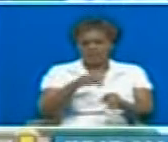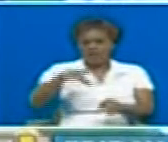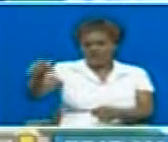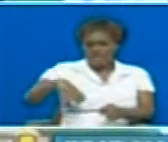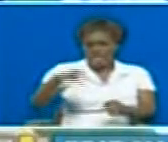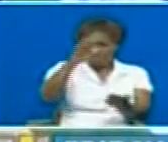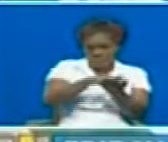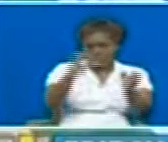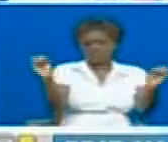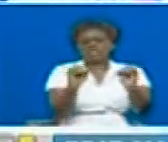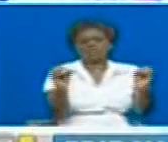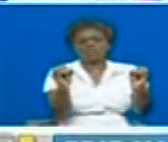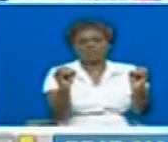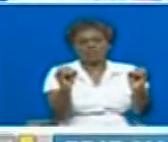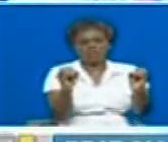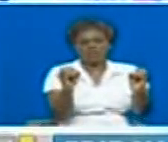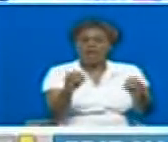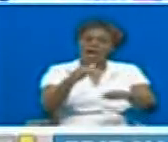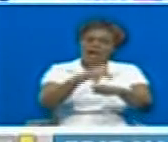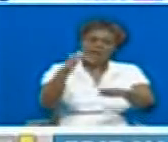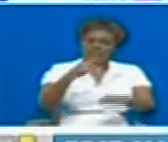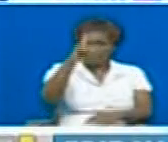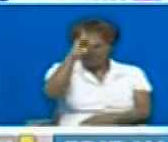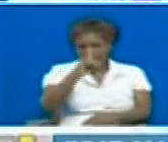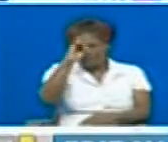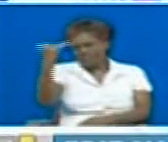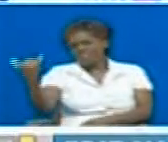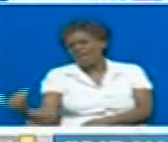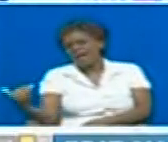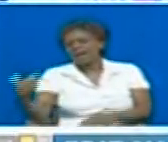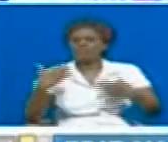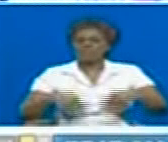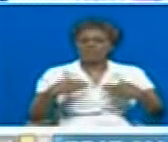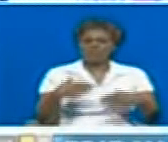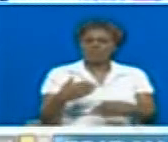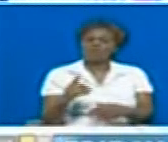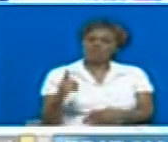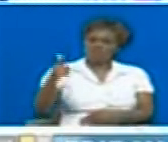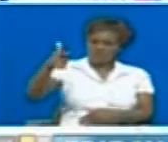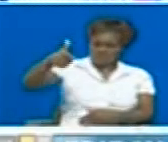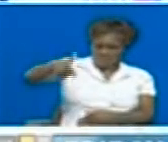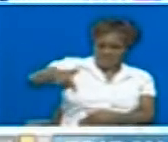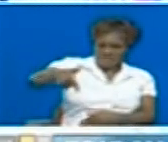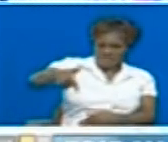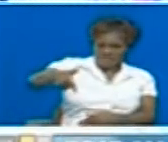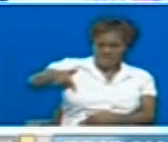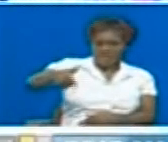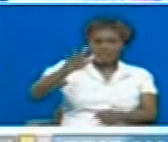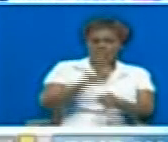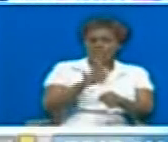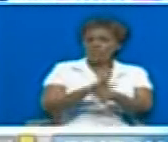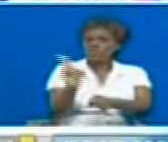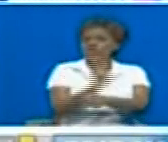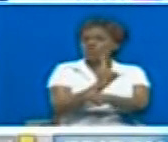do not come down soon. Most affected people are young people because, like the fuel, most people who